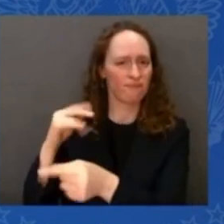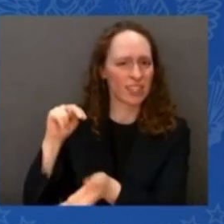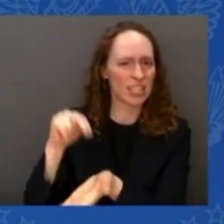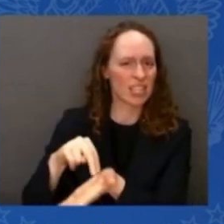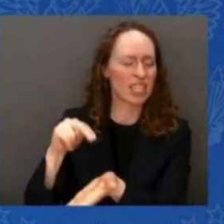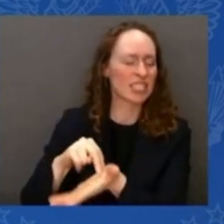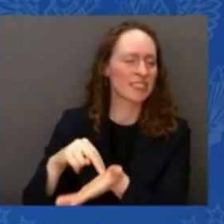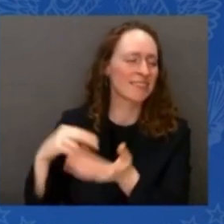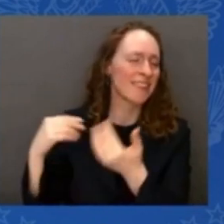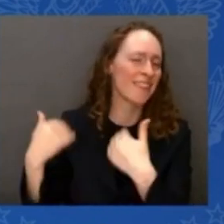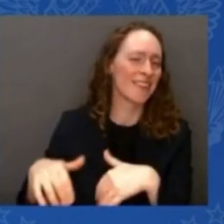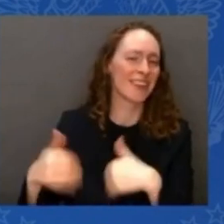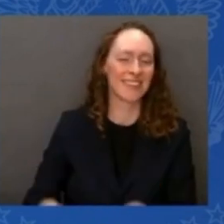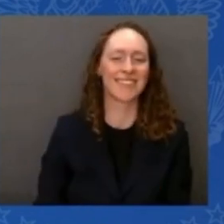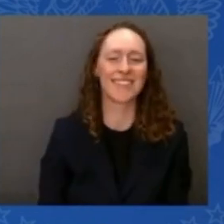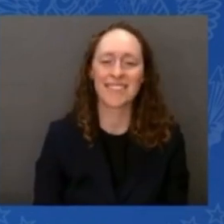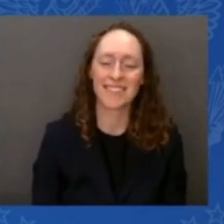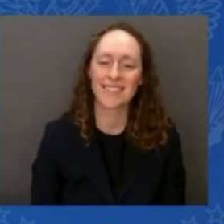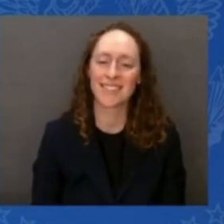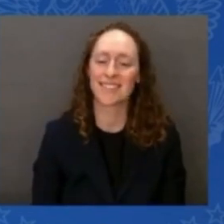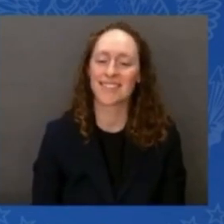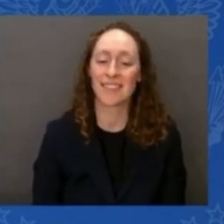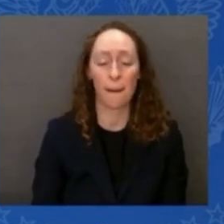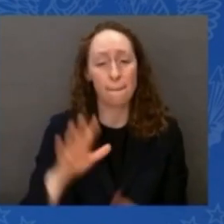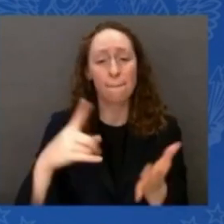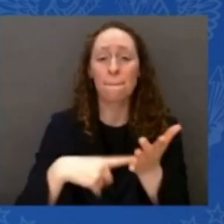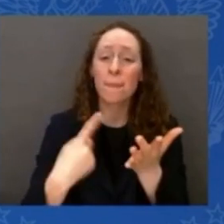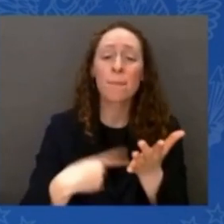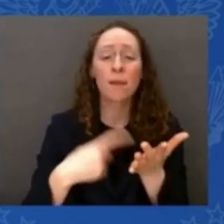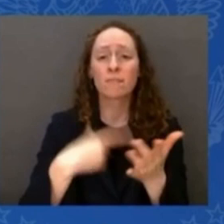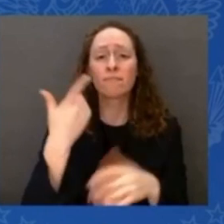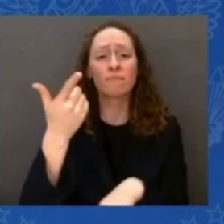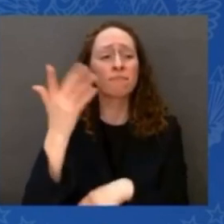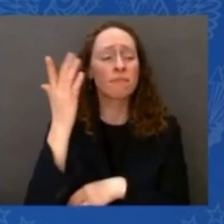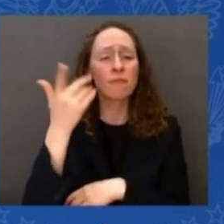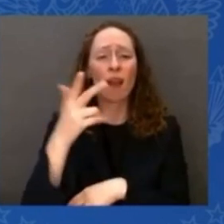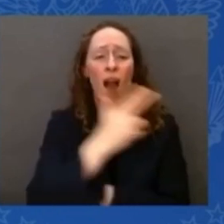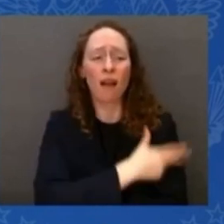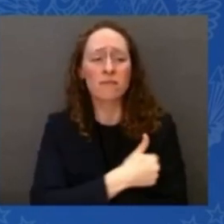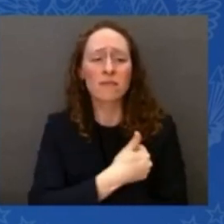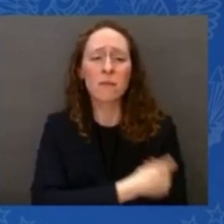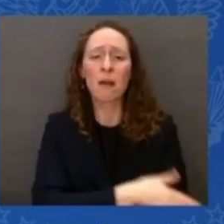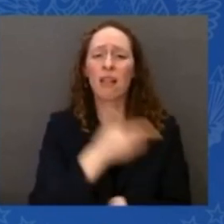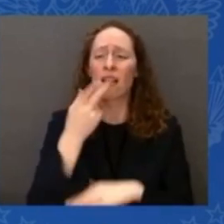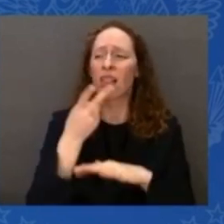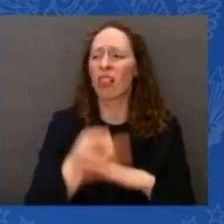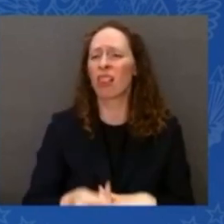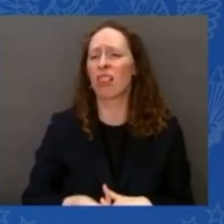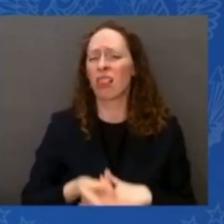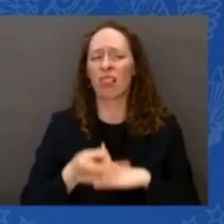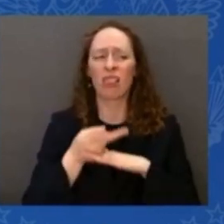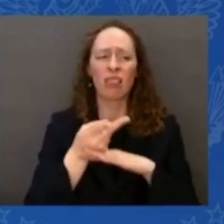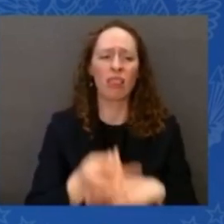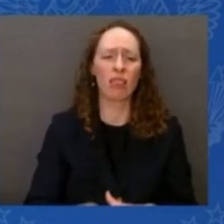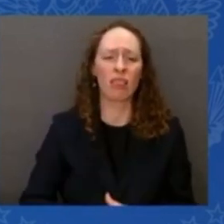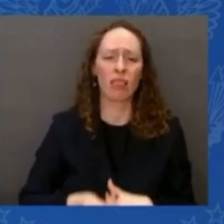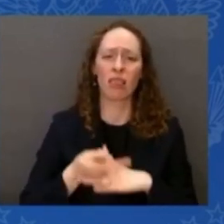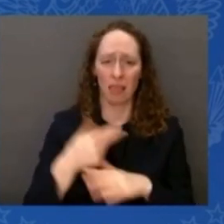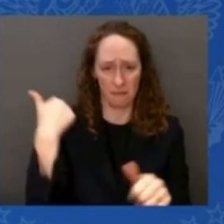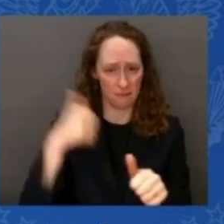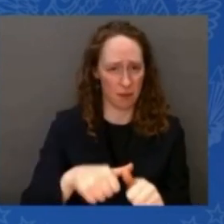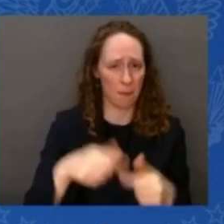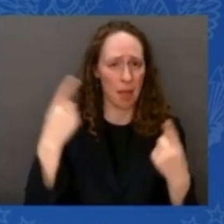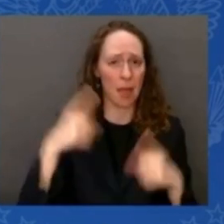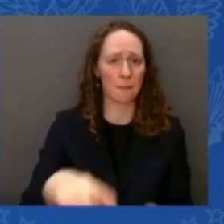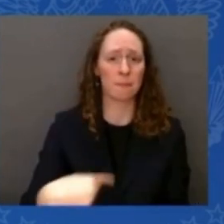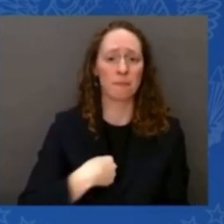don't care. When I was at Walter Reed all that time after a couple craniotomies, I was lying there, and I had a nurse named Pearl Nelson,